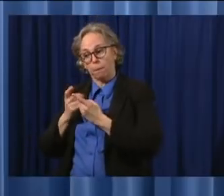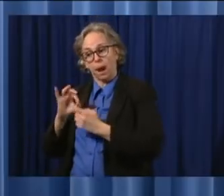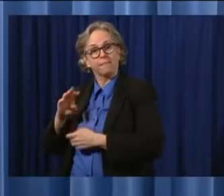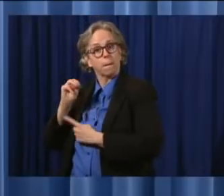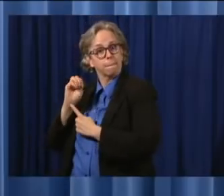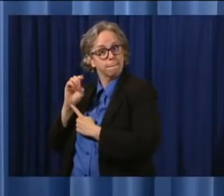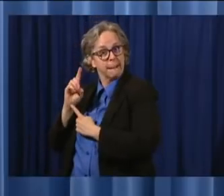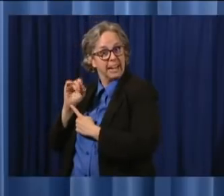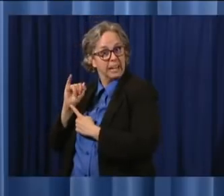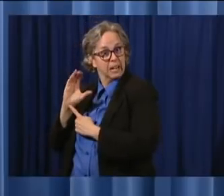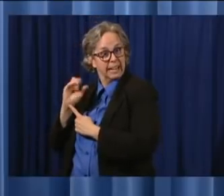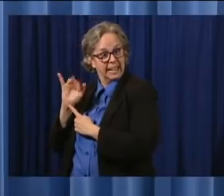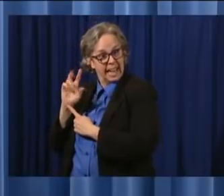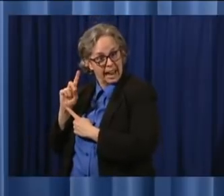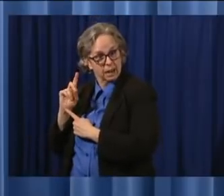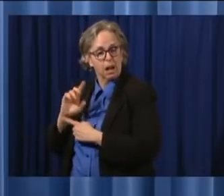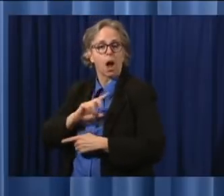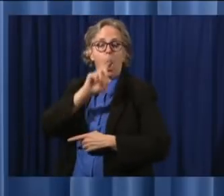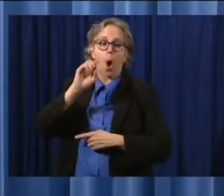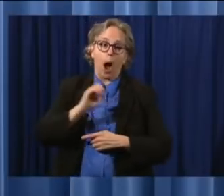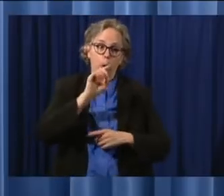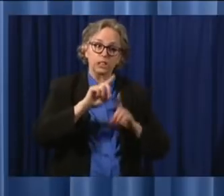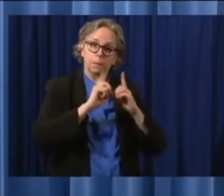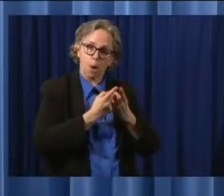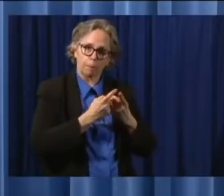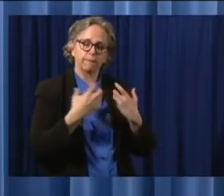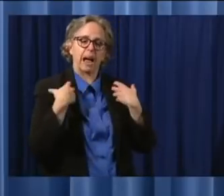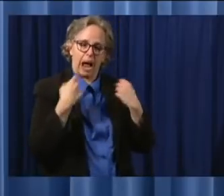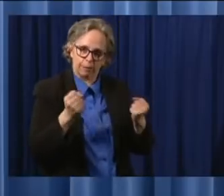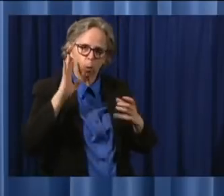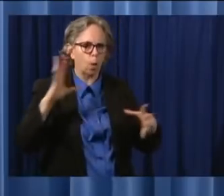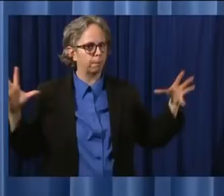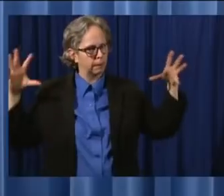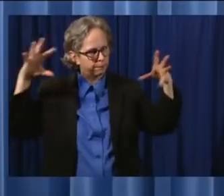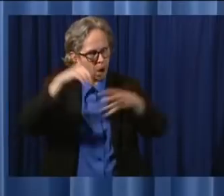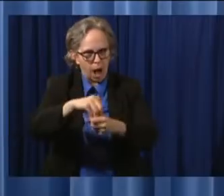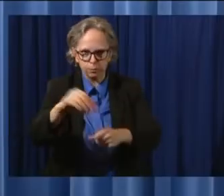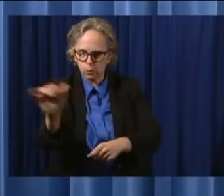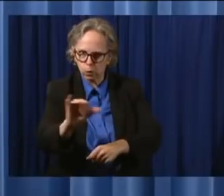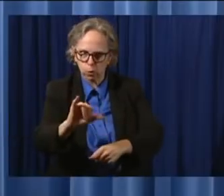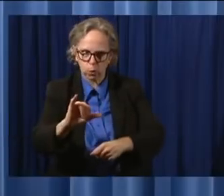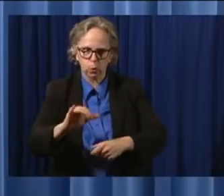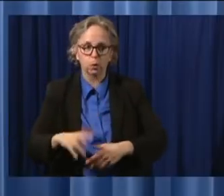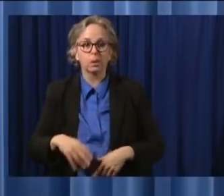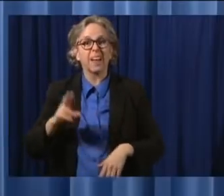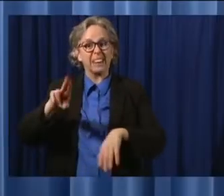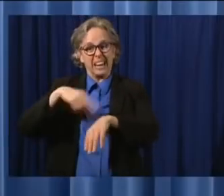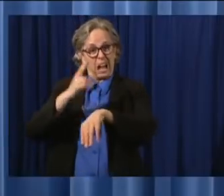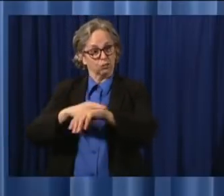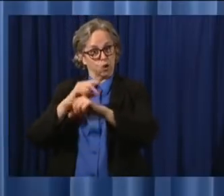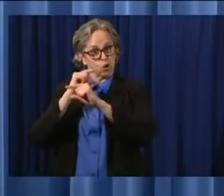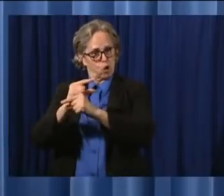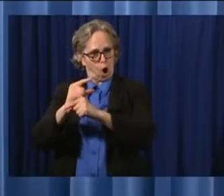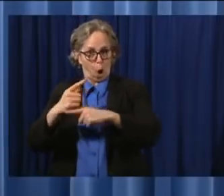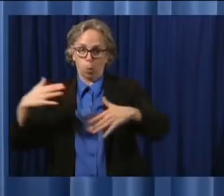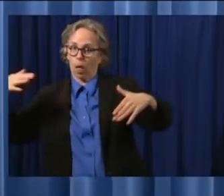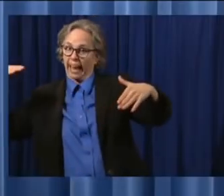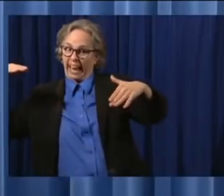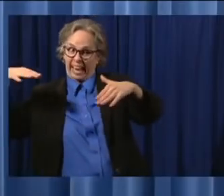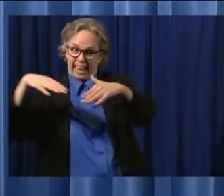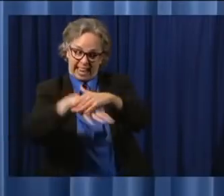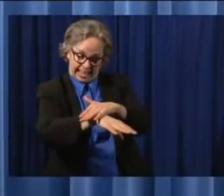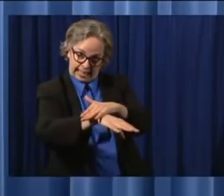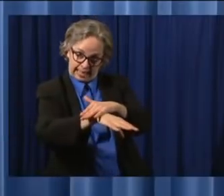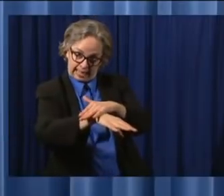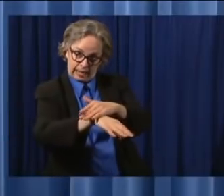well. And so what they will do is to go into a nursing home, do the advanced work, and then that will be followed by the National Guard coming in